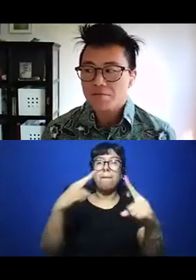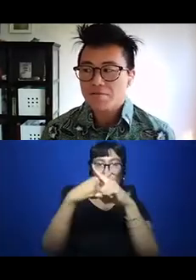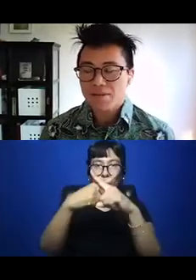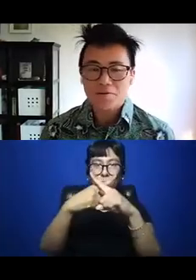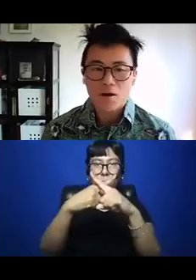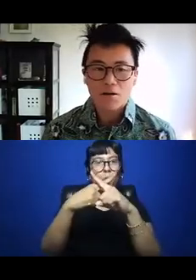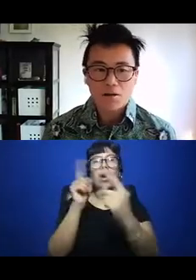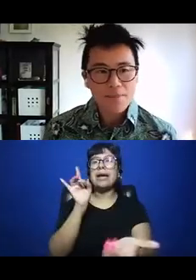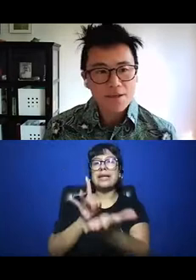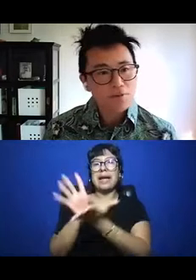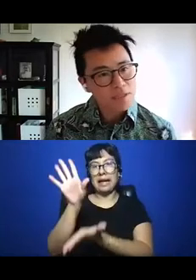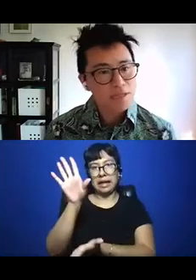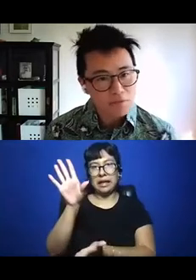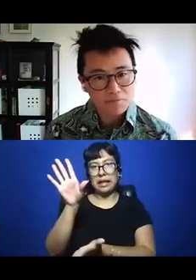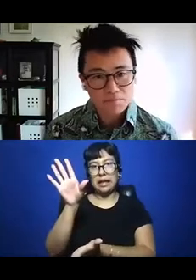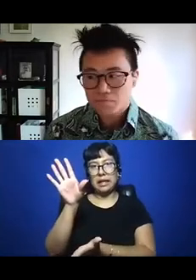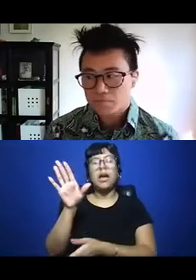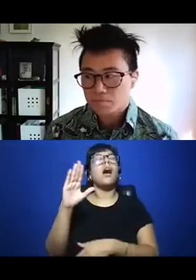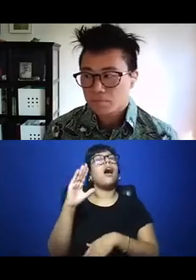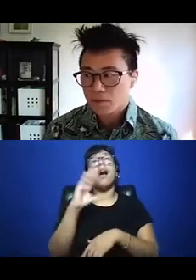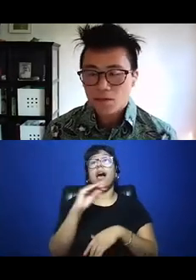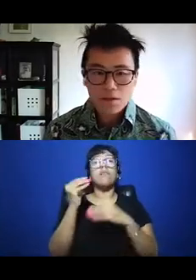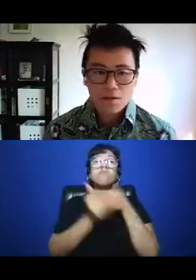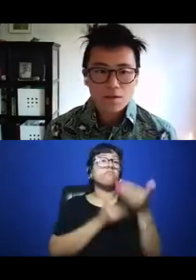them out of the video call, and then you continue.